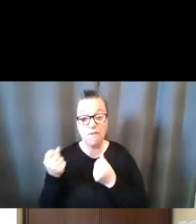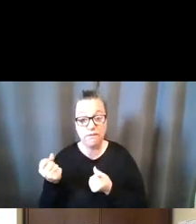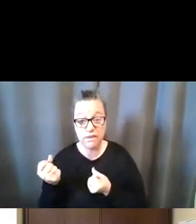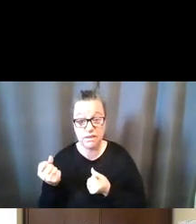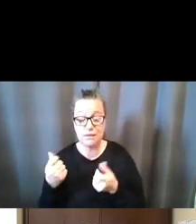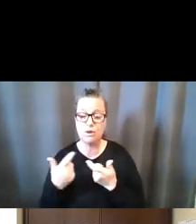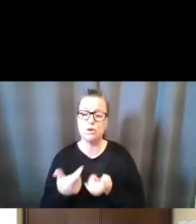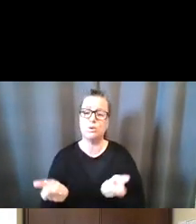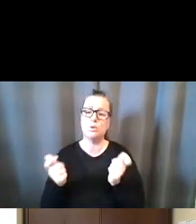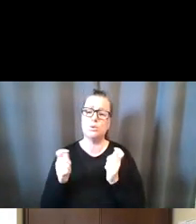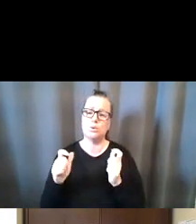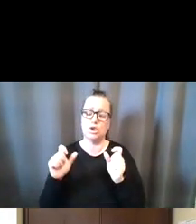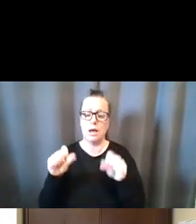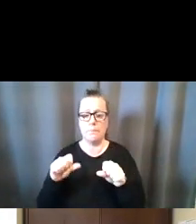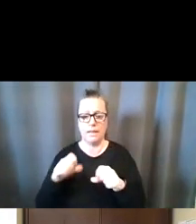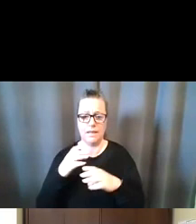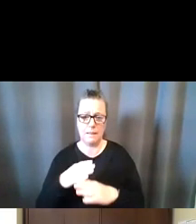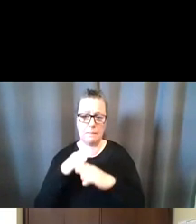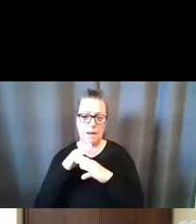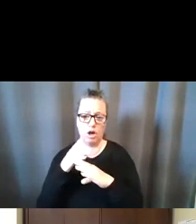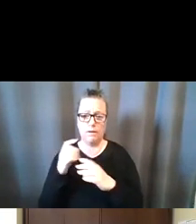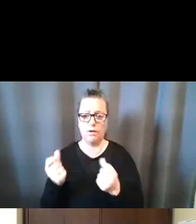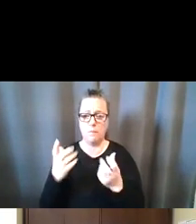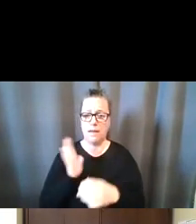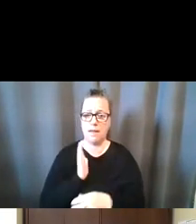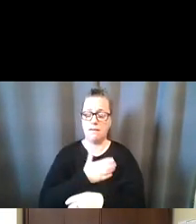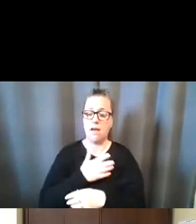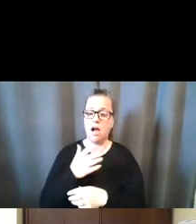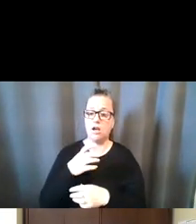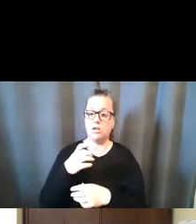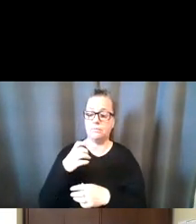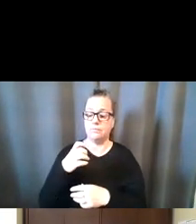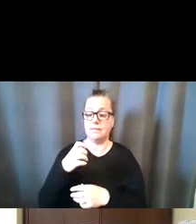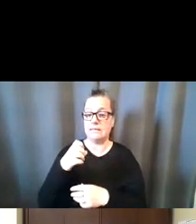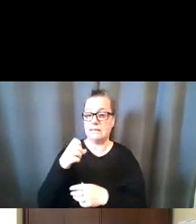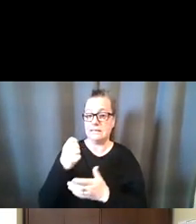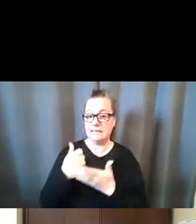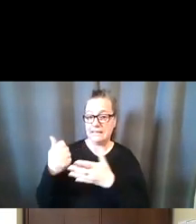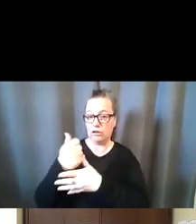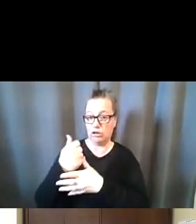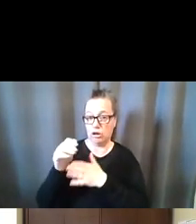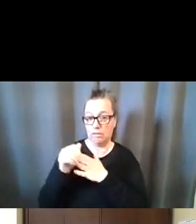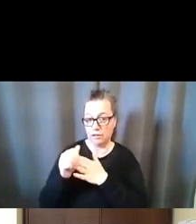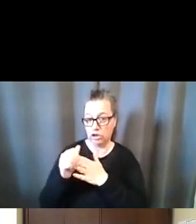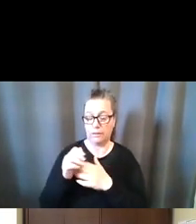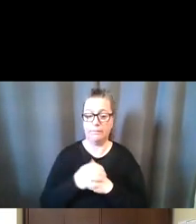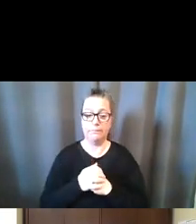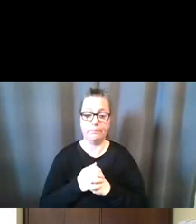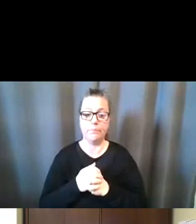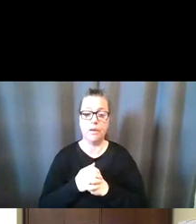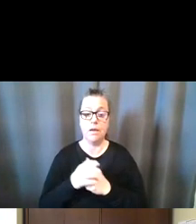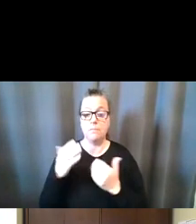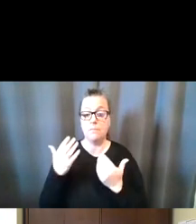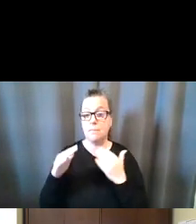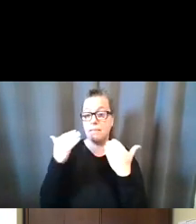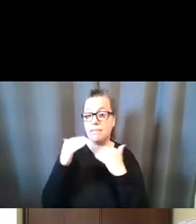a huge ability barrier for many of our senior leaders stepping into the role as sponsorship, as an example. We might have